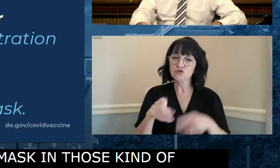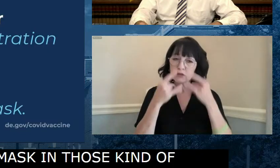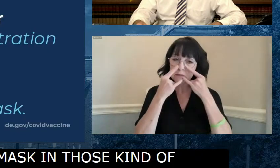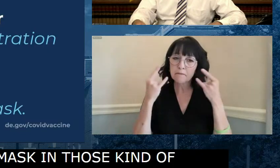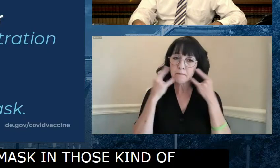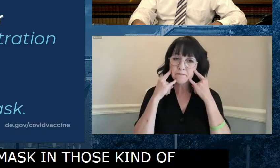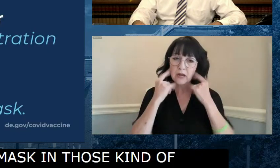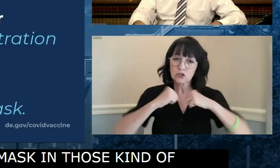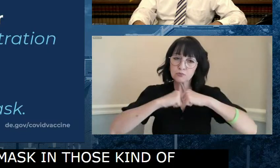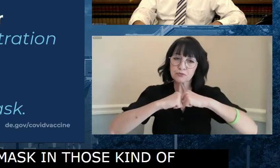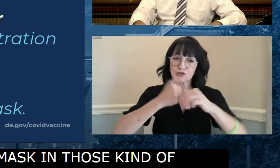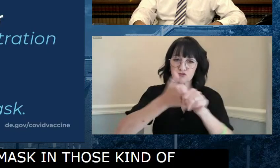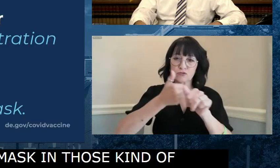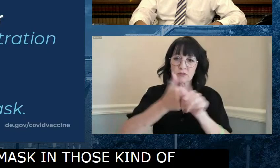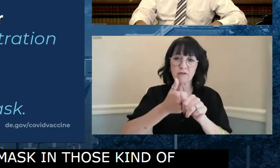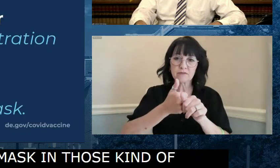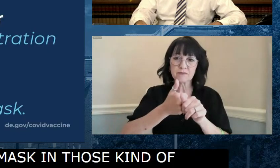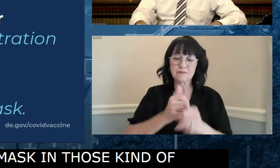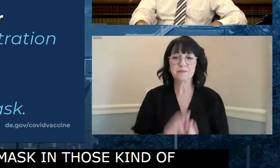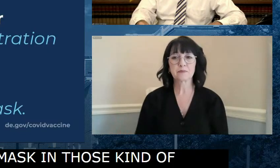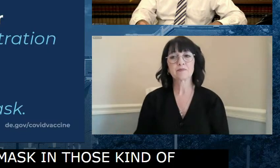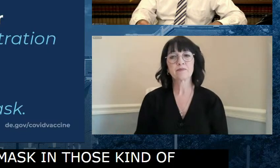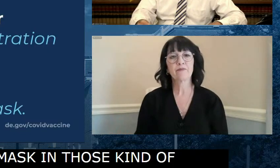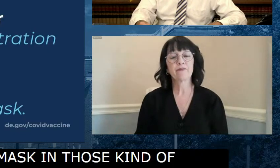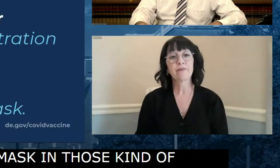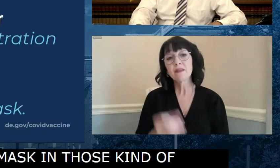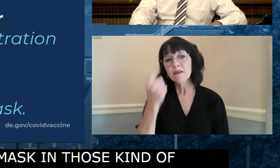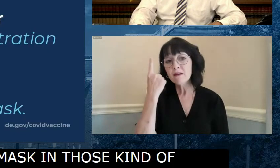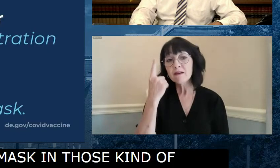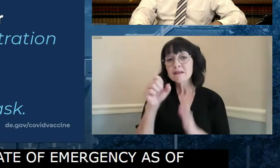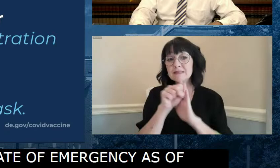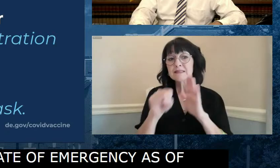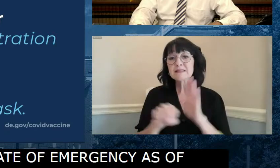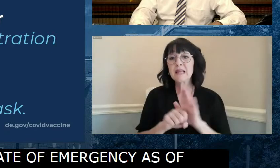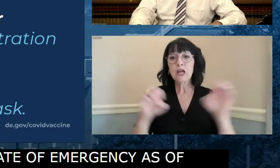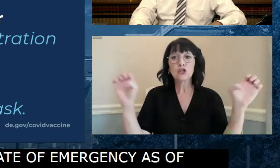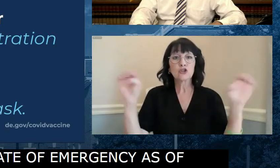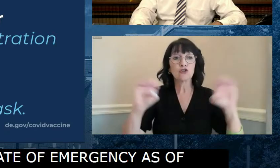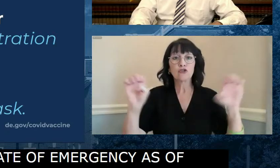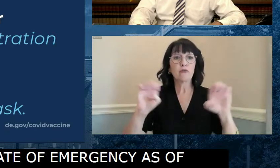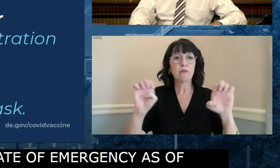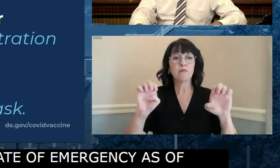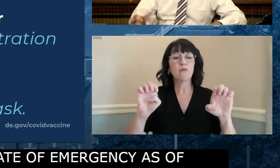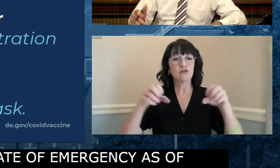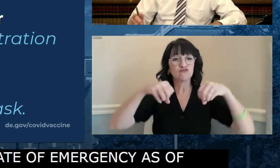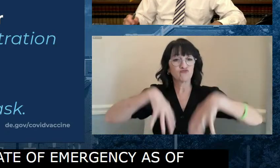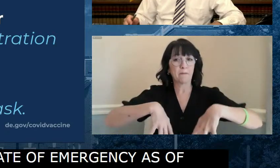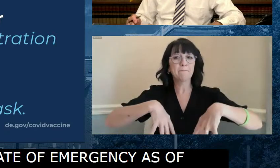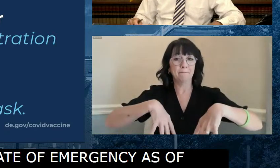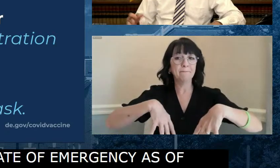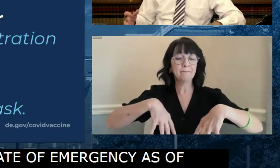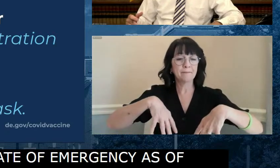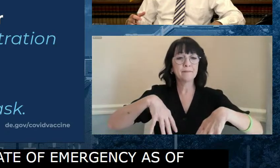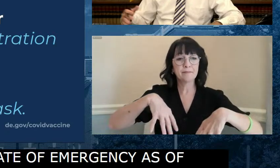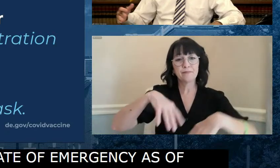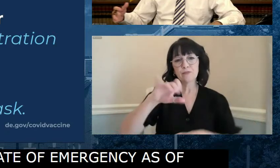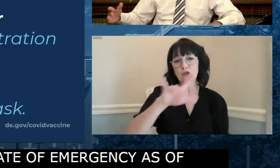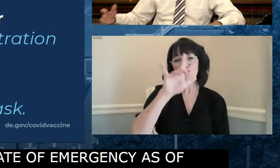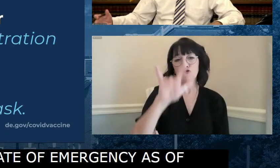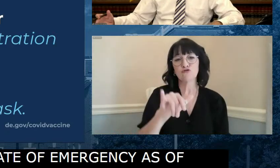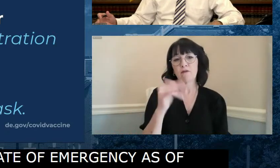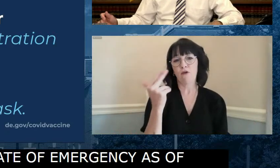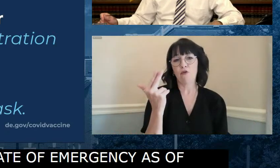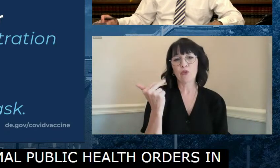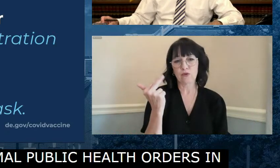13th. We do have some minimal public health emergency orders in effect, mostly to enable us